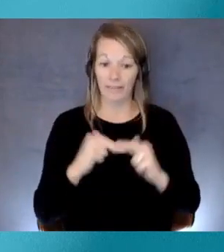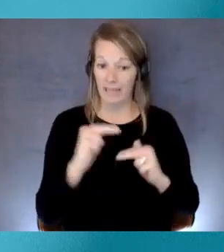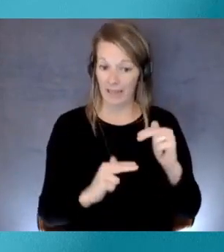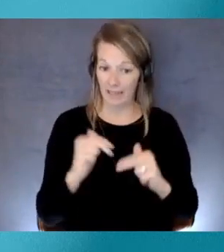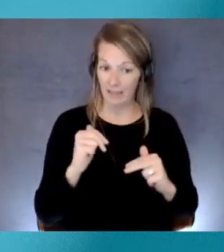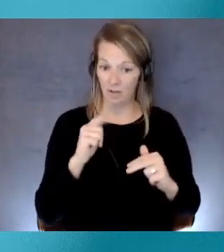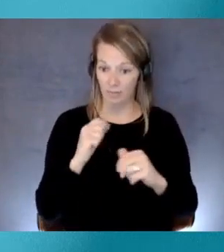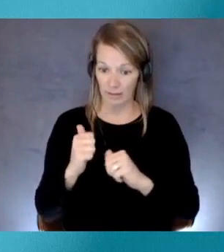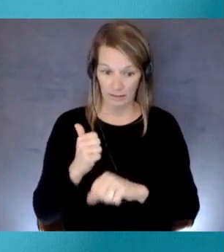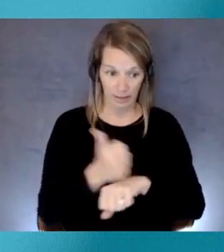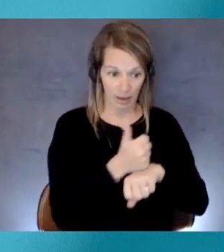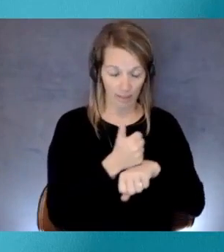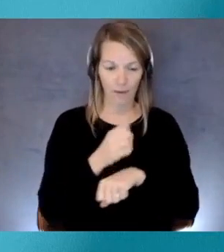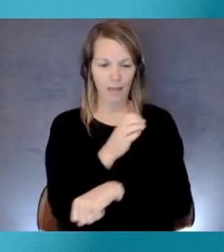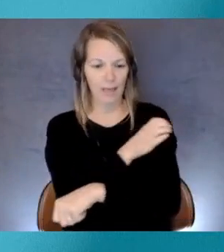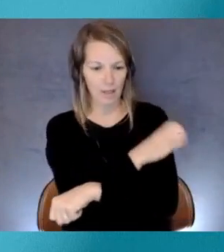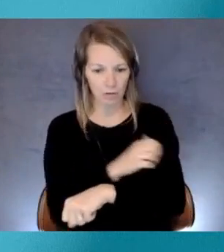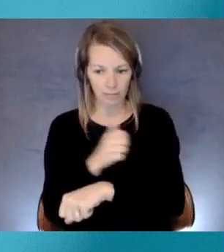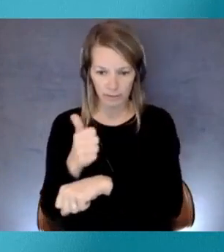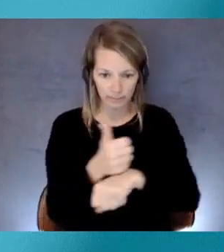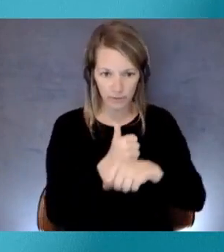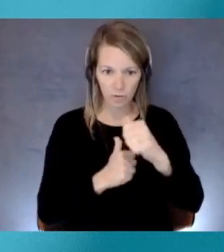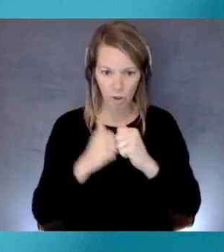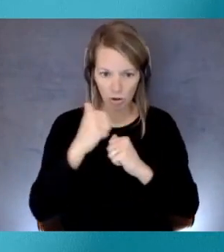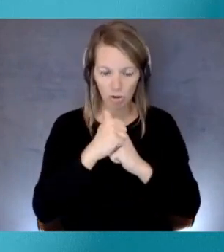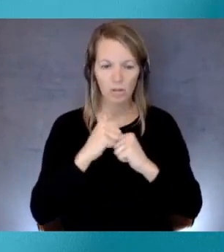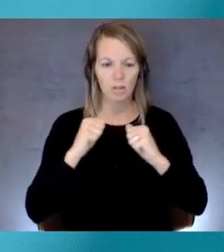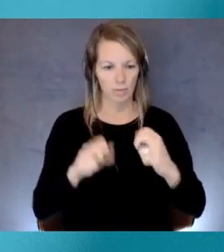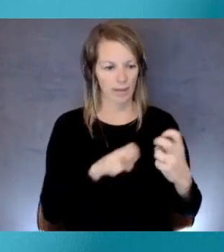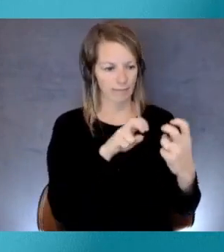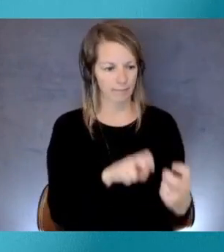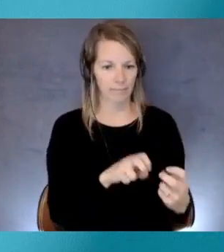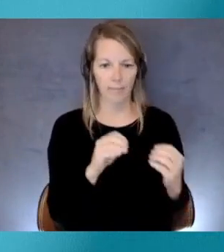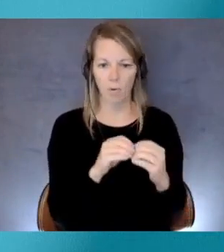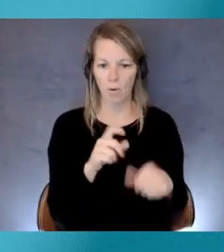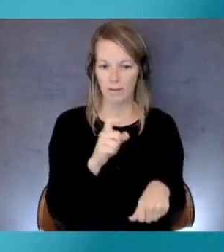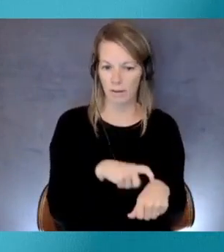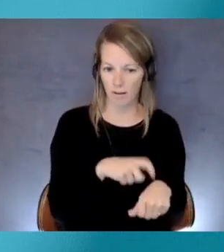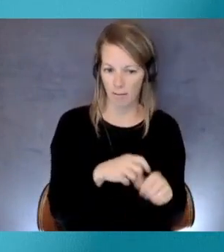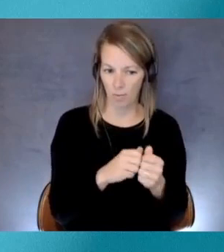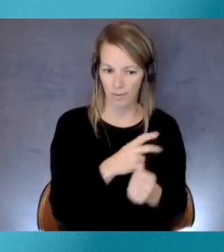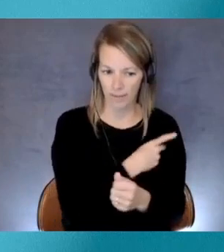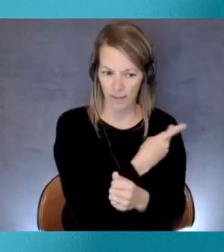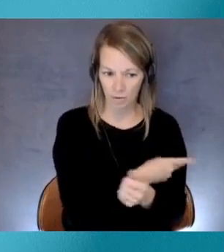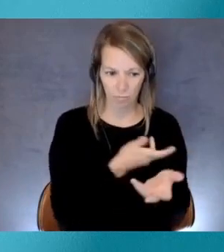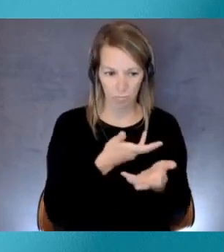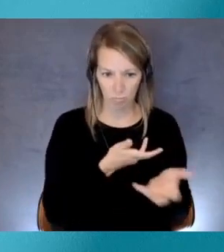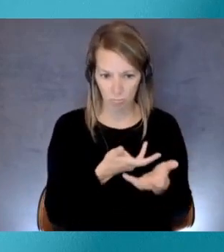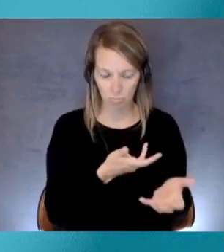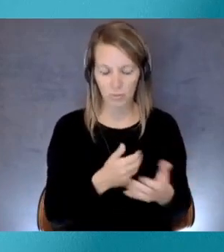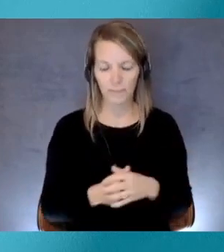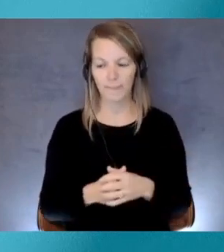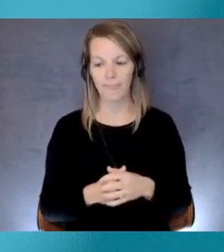structured, how clinics should be structured, such that we can spend more time with patients in ways that allow us to interact with them, like